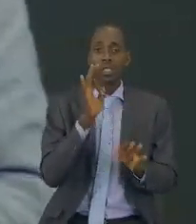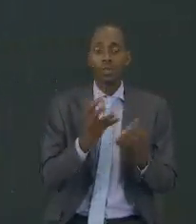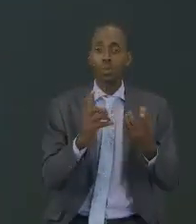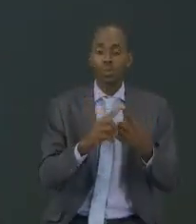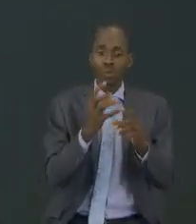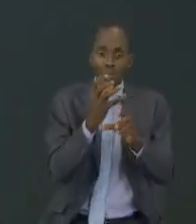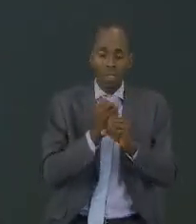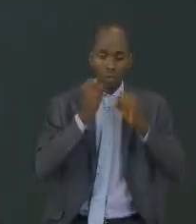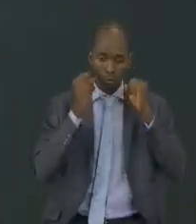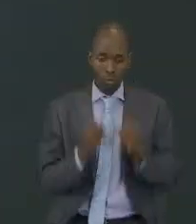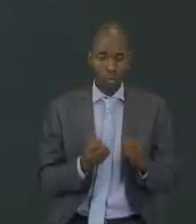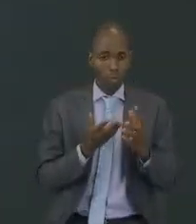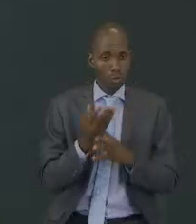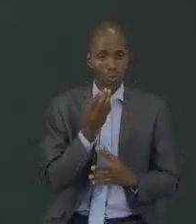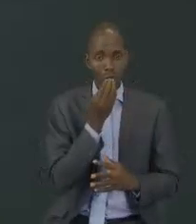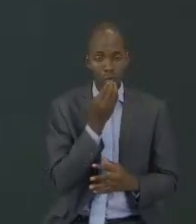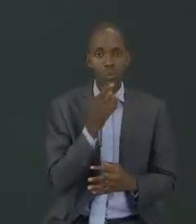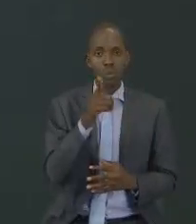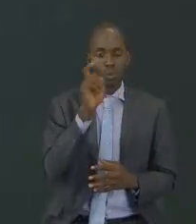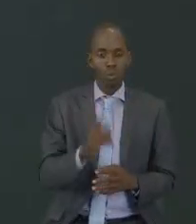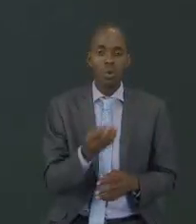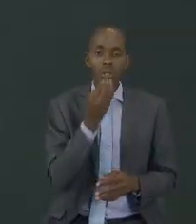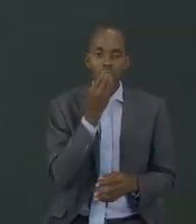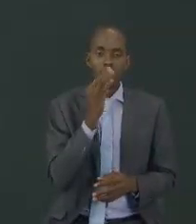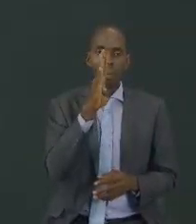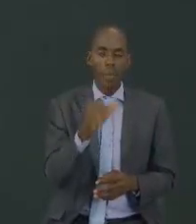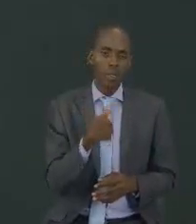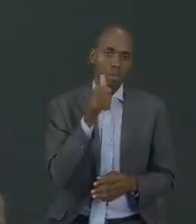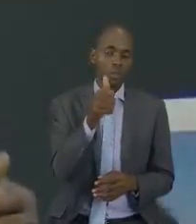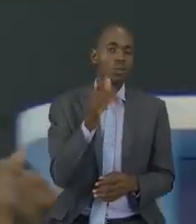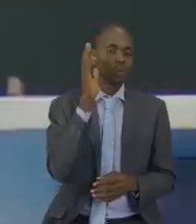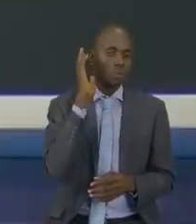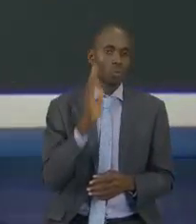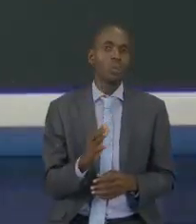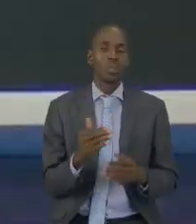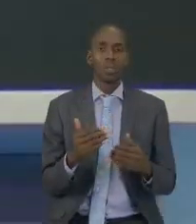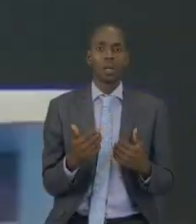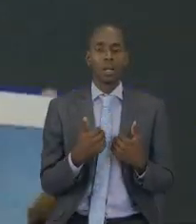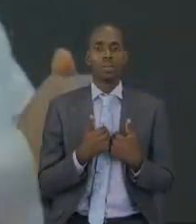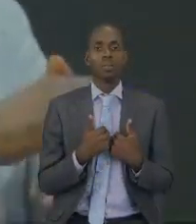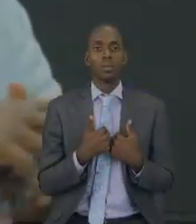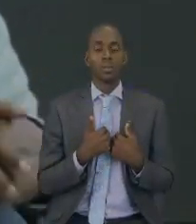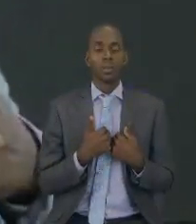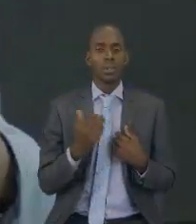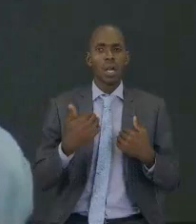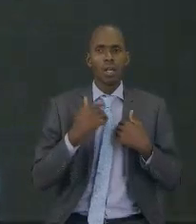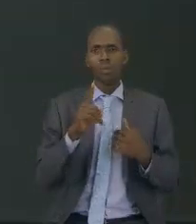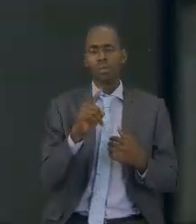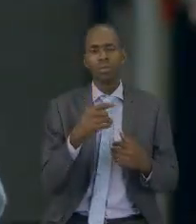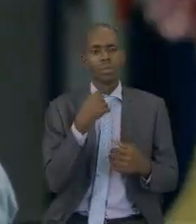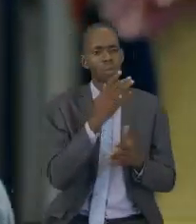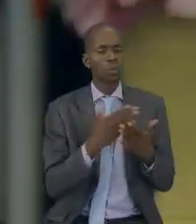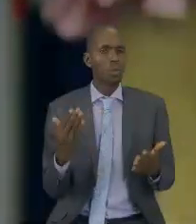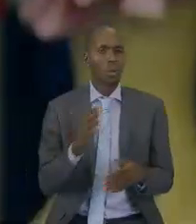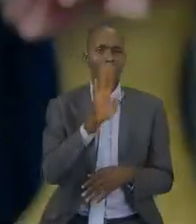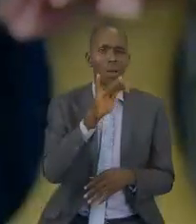brings by yourself, you'll have that. Have you ever told somebody, I cannot sleep, sleep